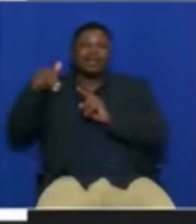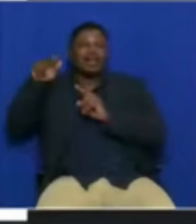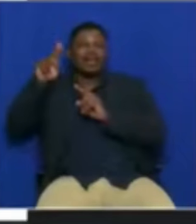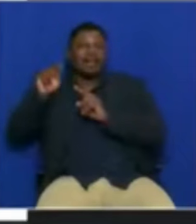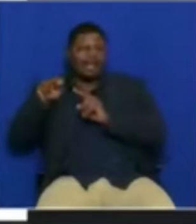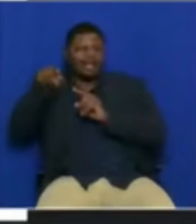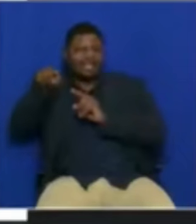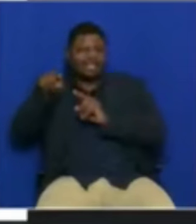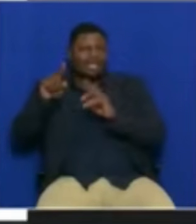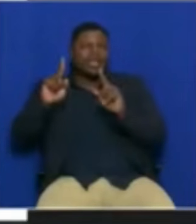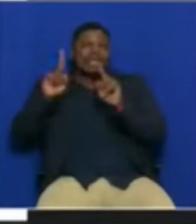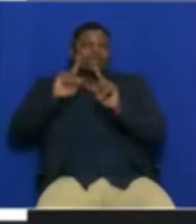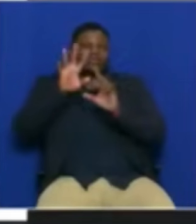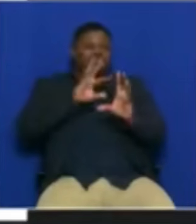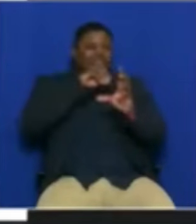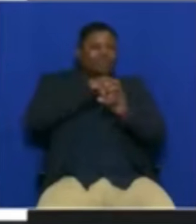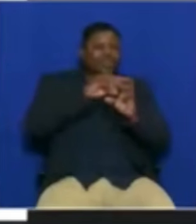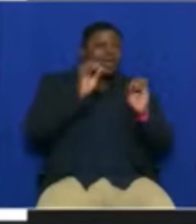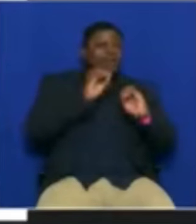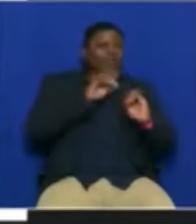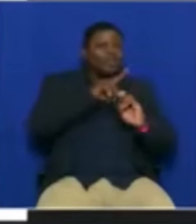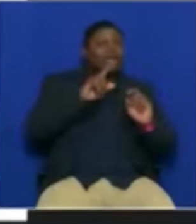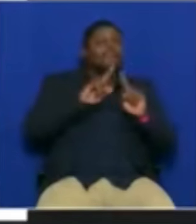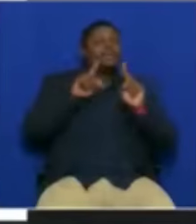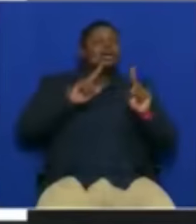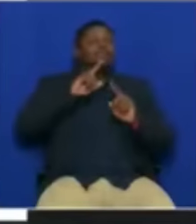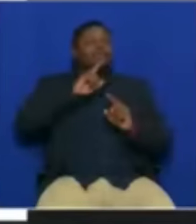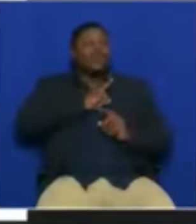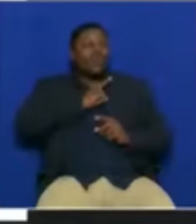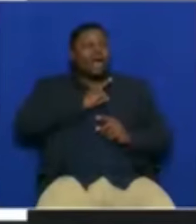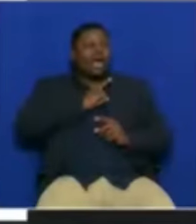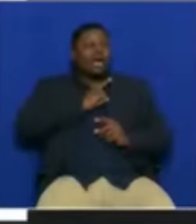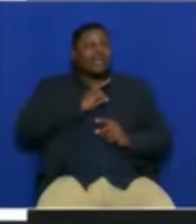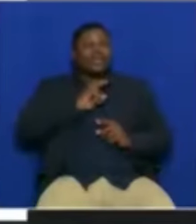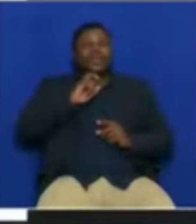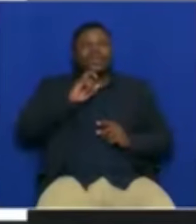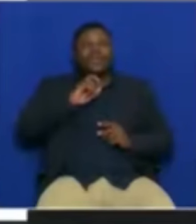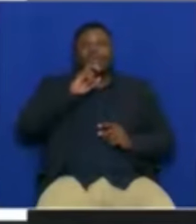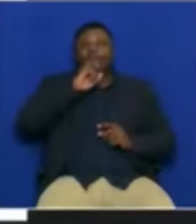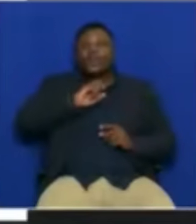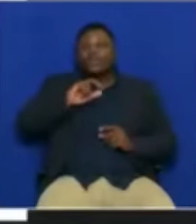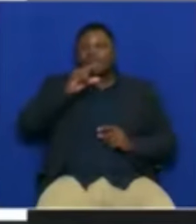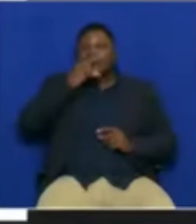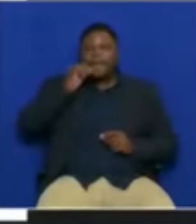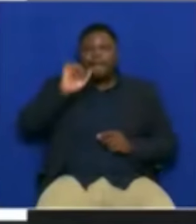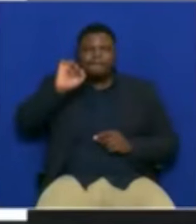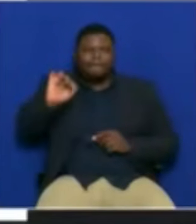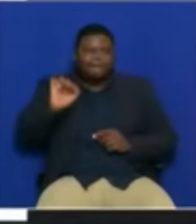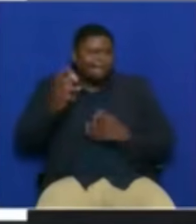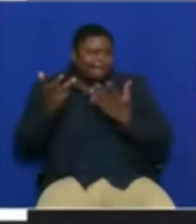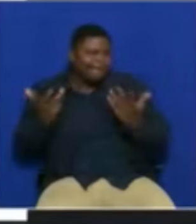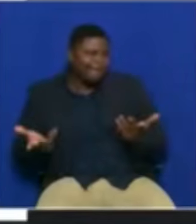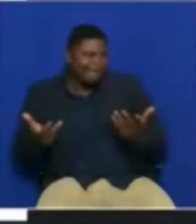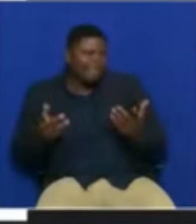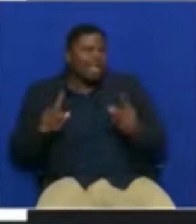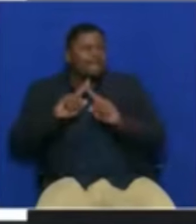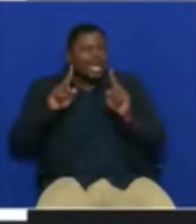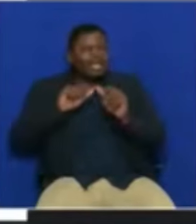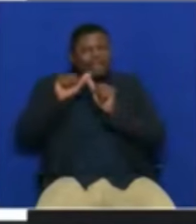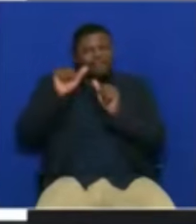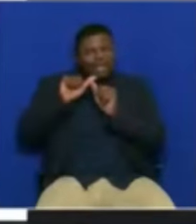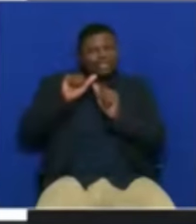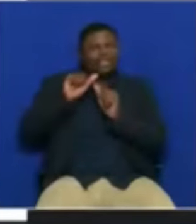specifically? Why mention him specifically if he's not a provincial head? And your argument is a better choice would have been from among